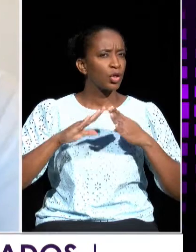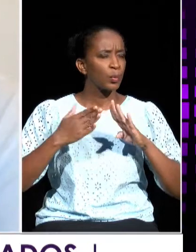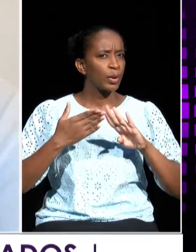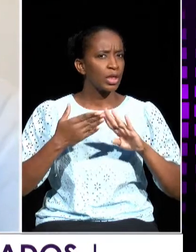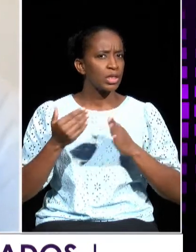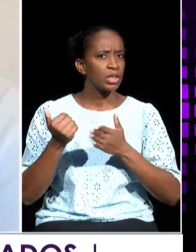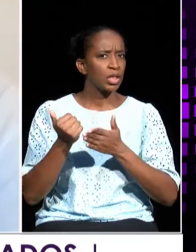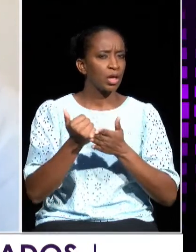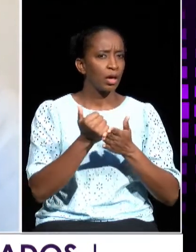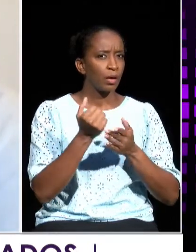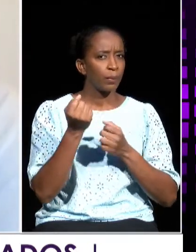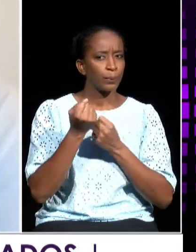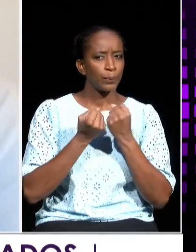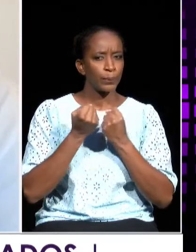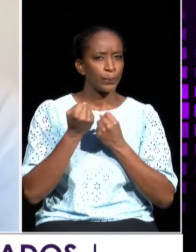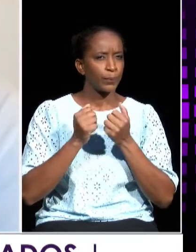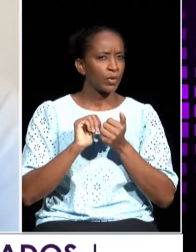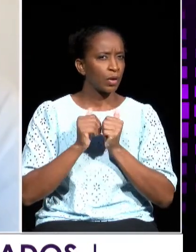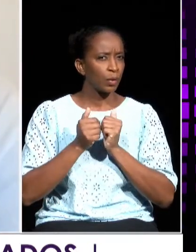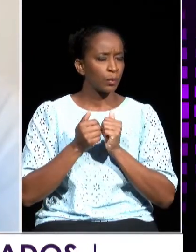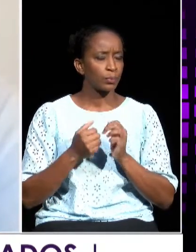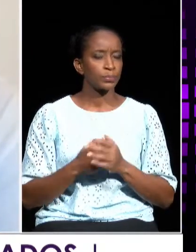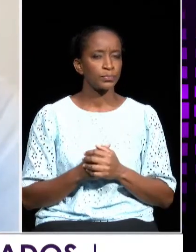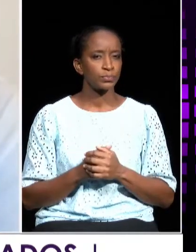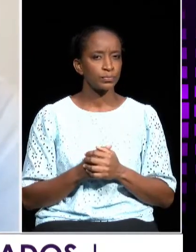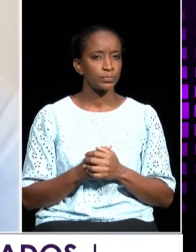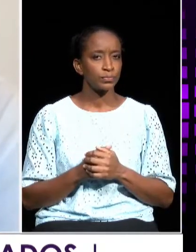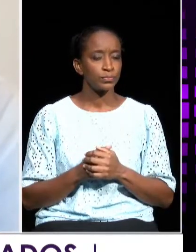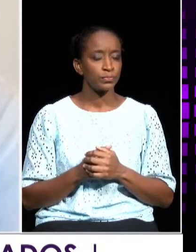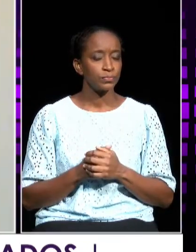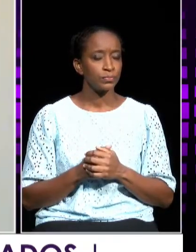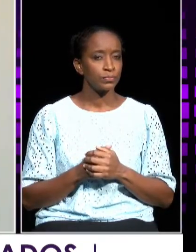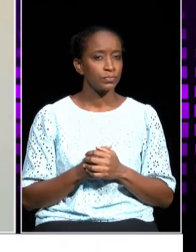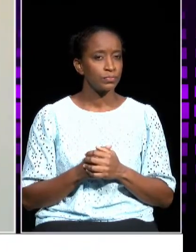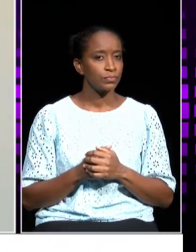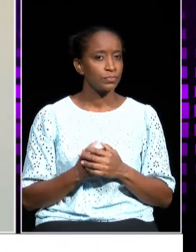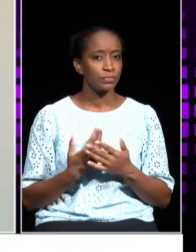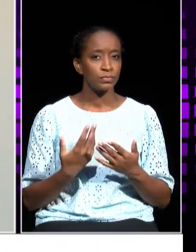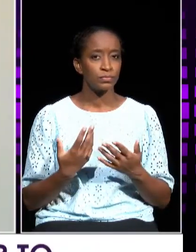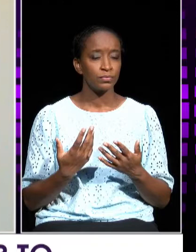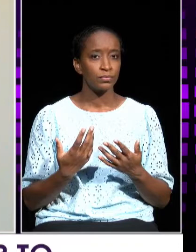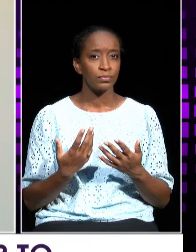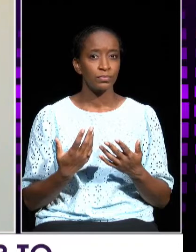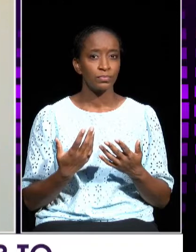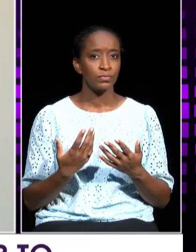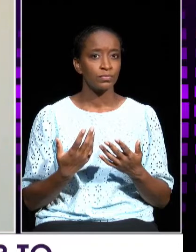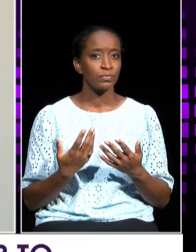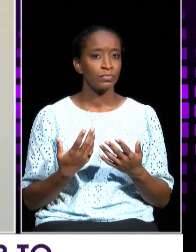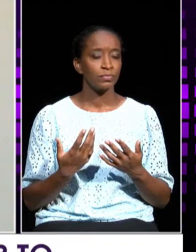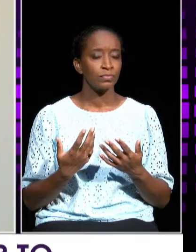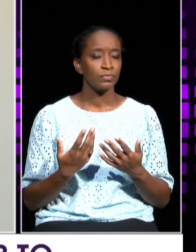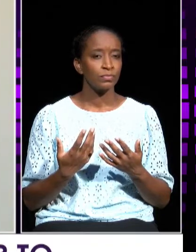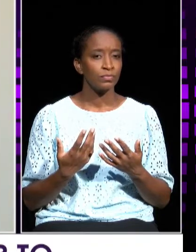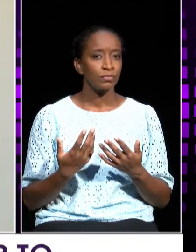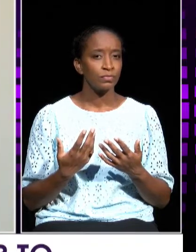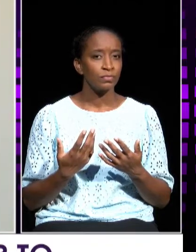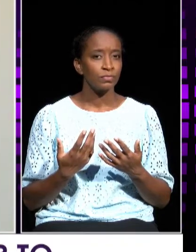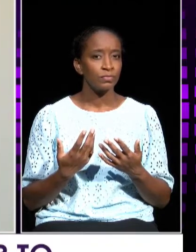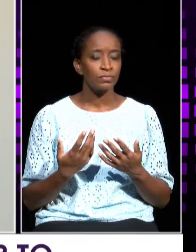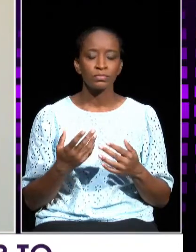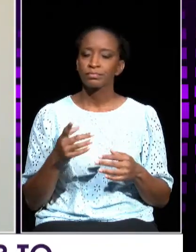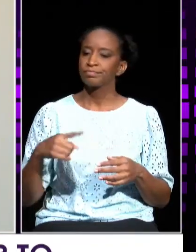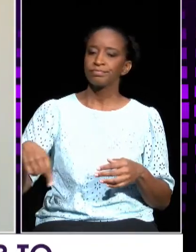That's very, very interesting resource that you just mentioned. Up front, I would reach out all the parent